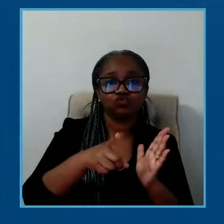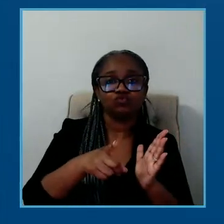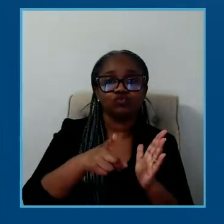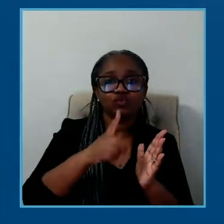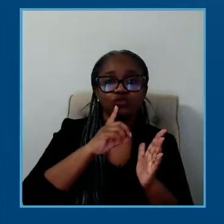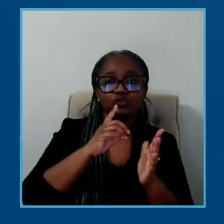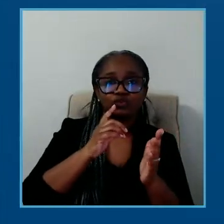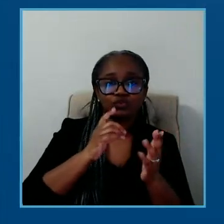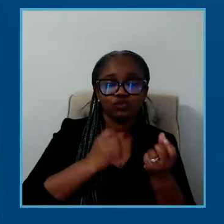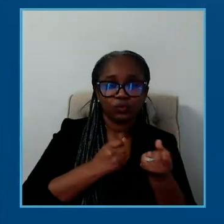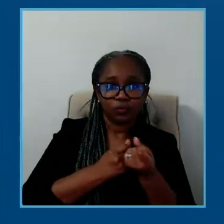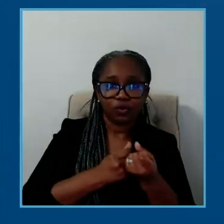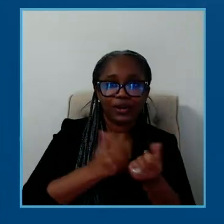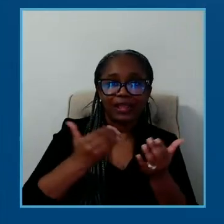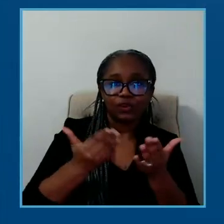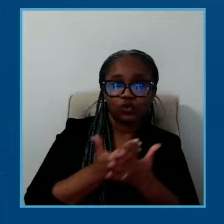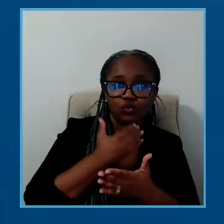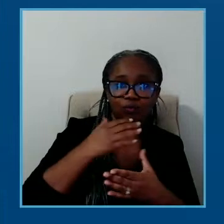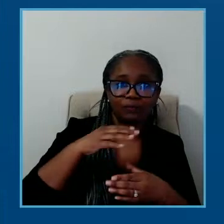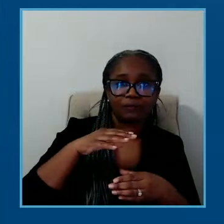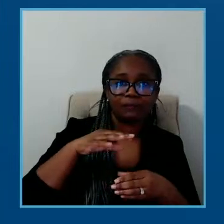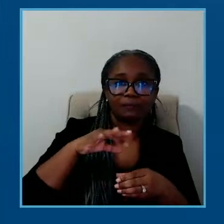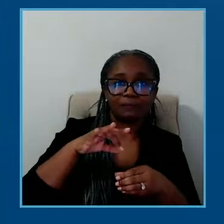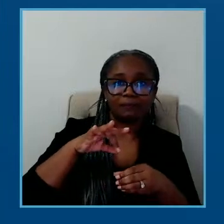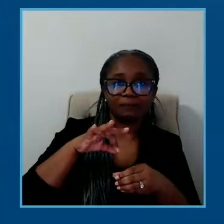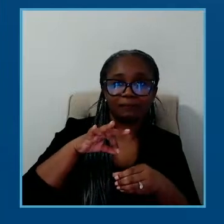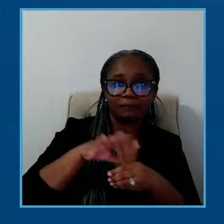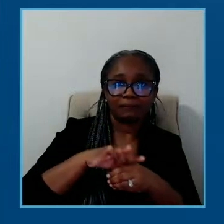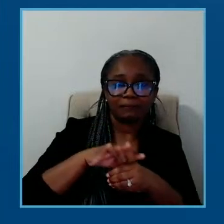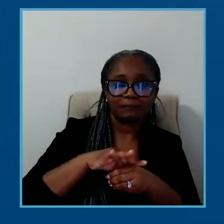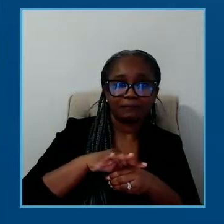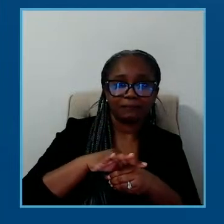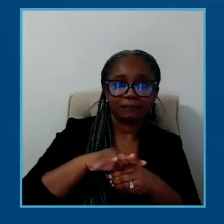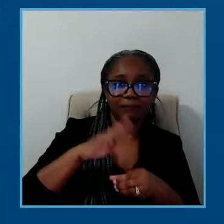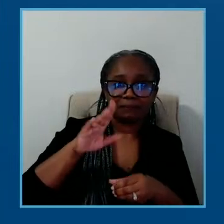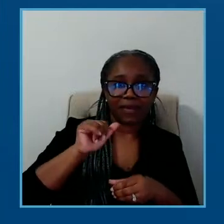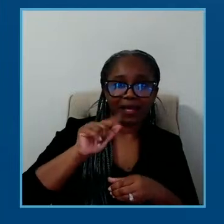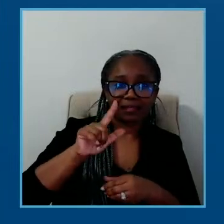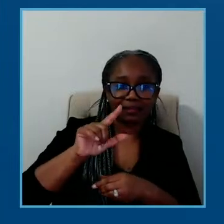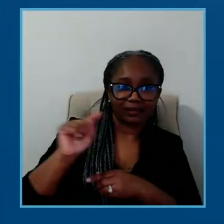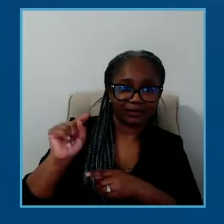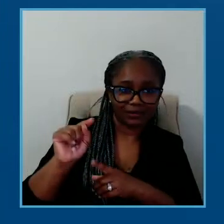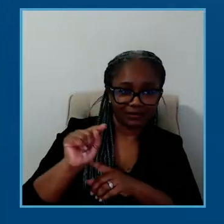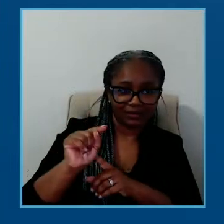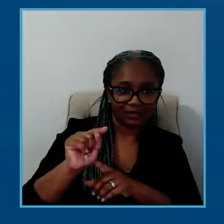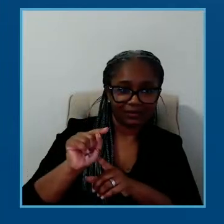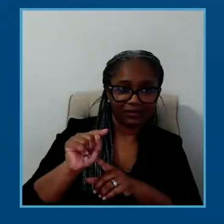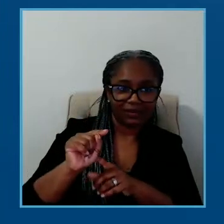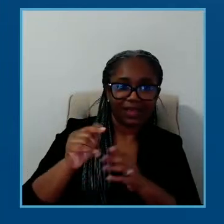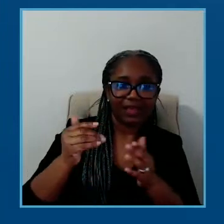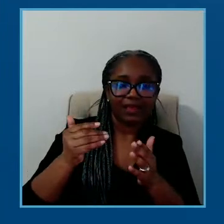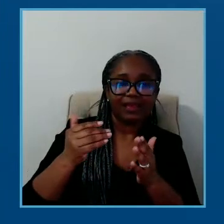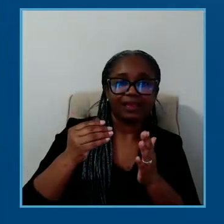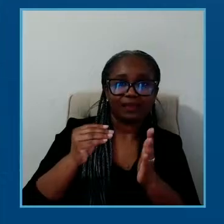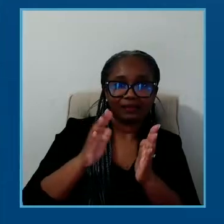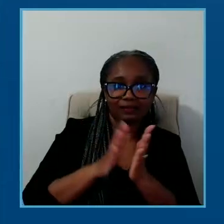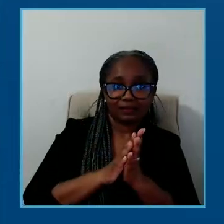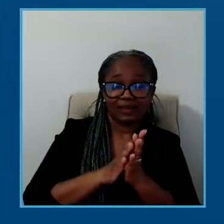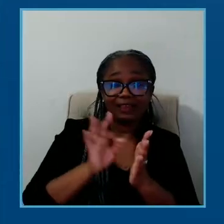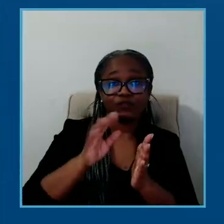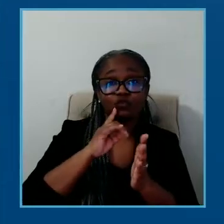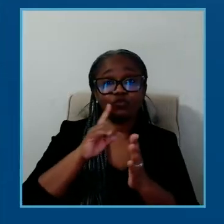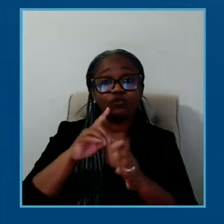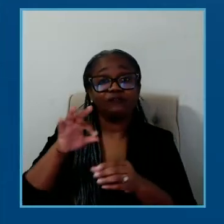ballot, the new ballot challenge, in support of the new resolution. A vote against the resolution means